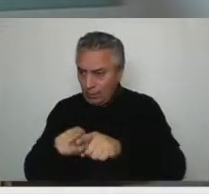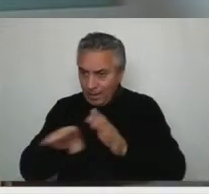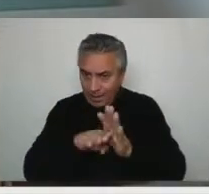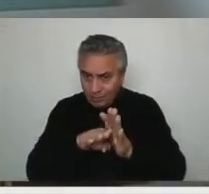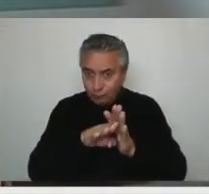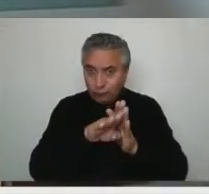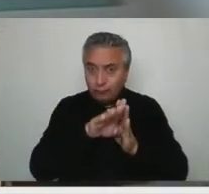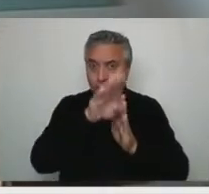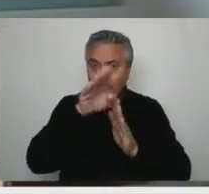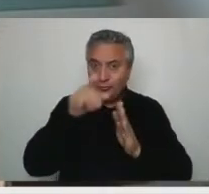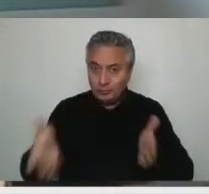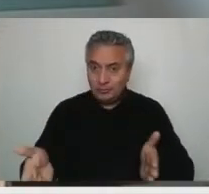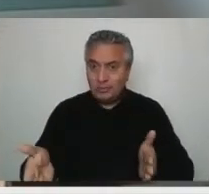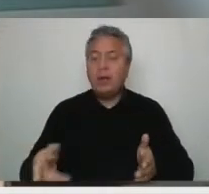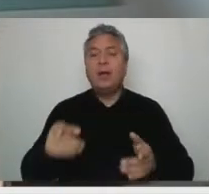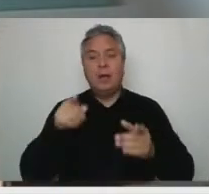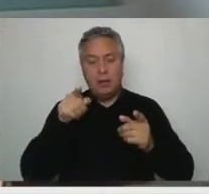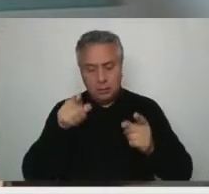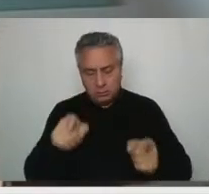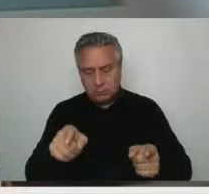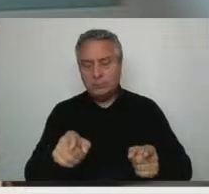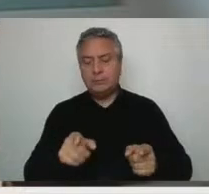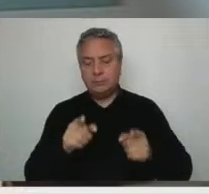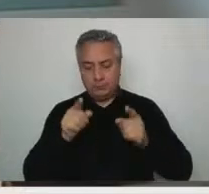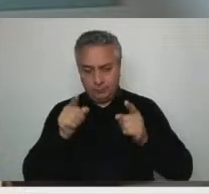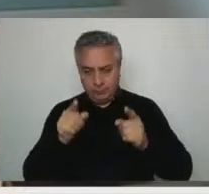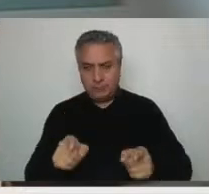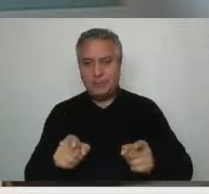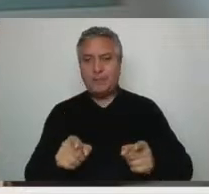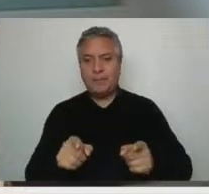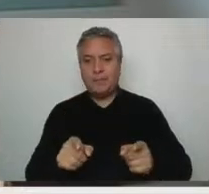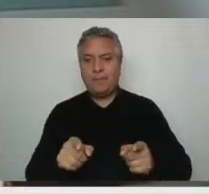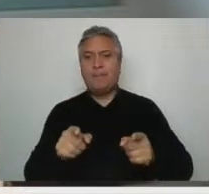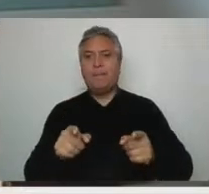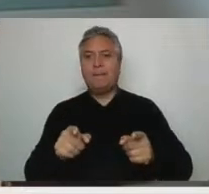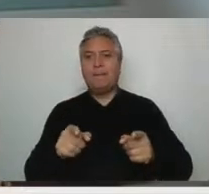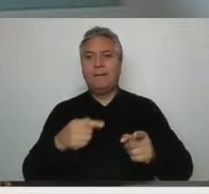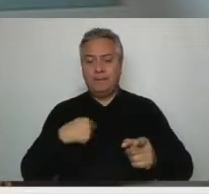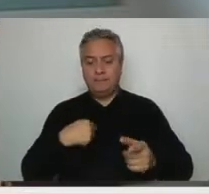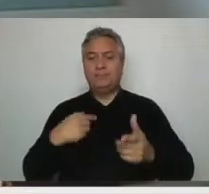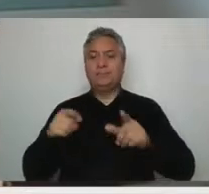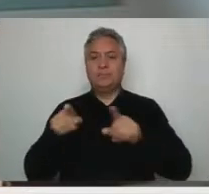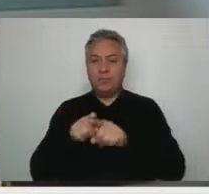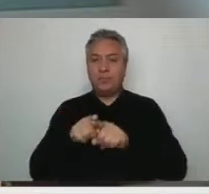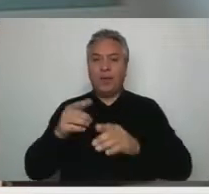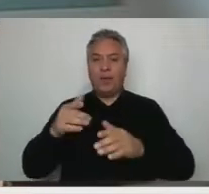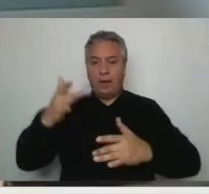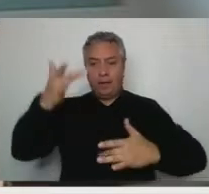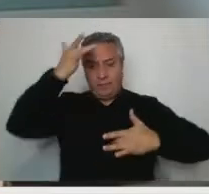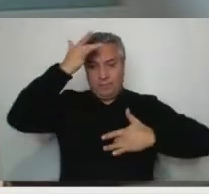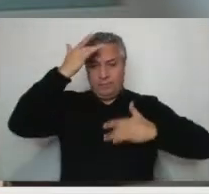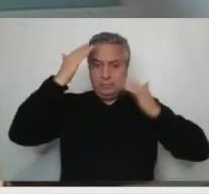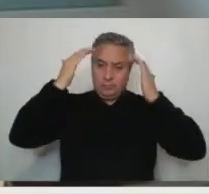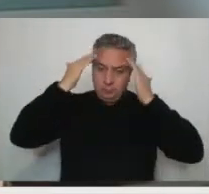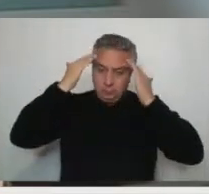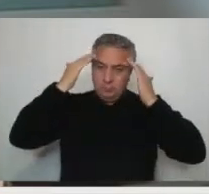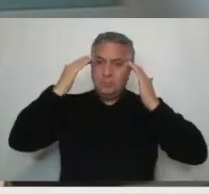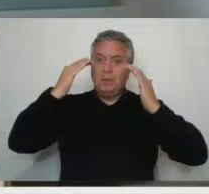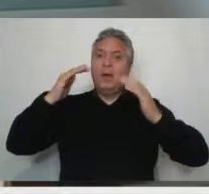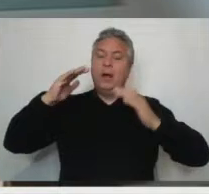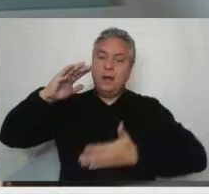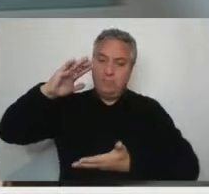of mental illness, and you'll have fewer young people committing crime and getting locked up